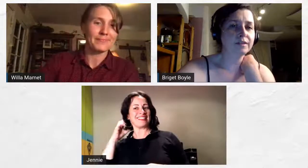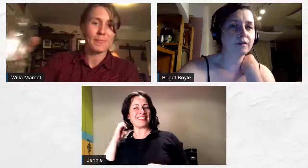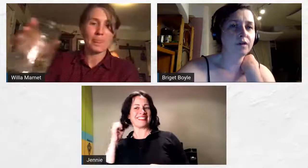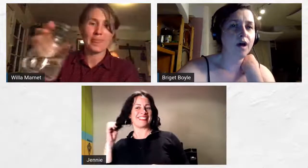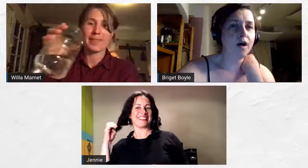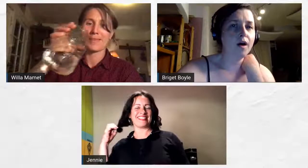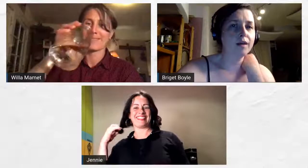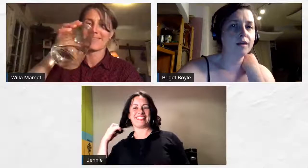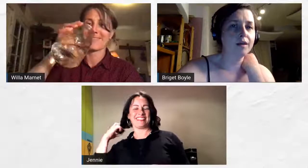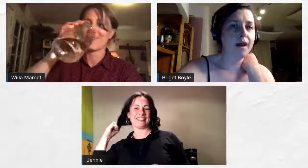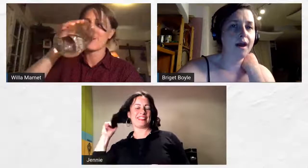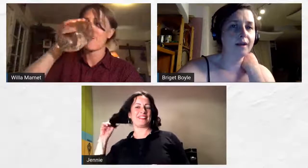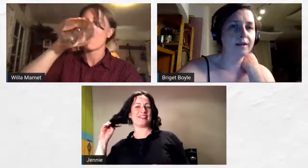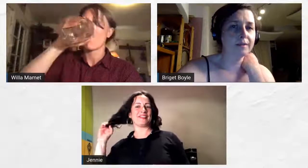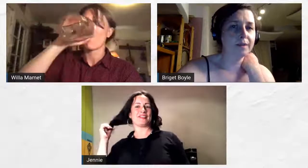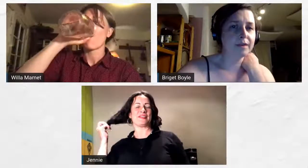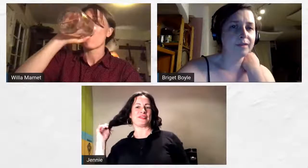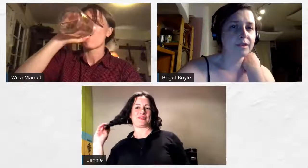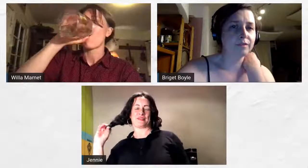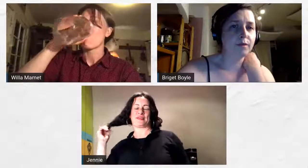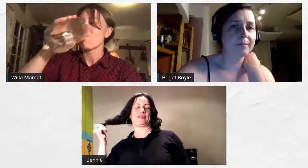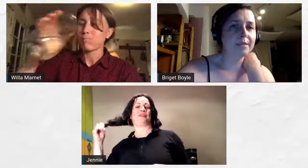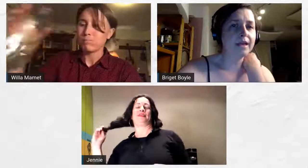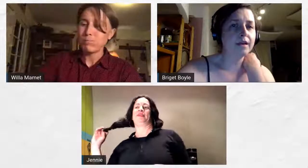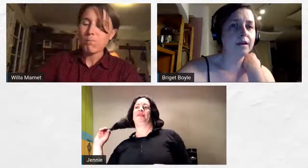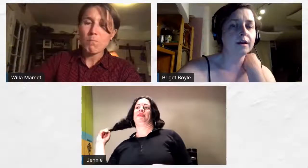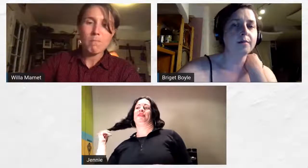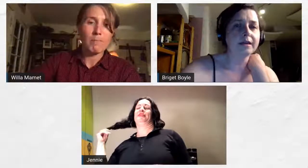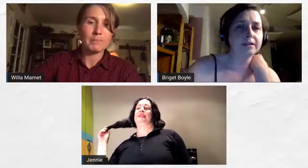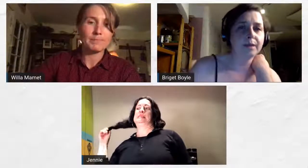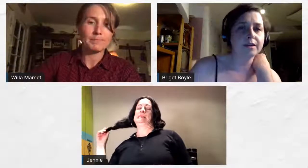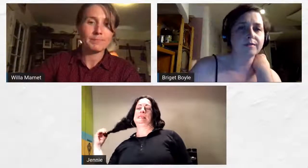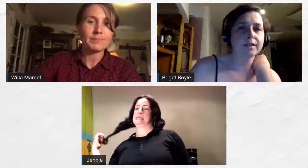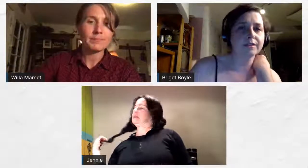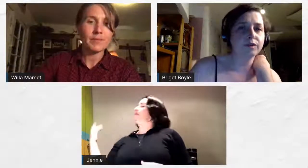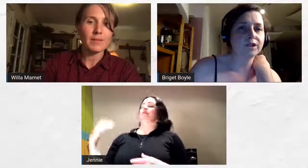the festival on the I Need Space Festival website,